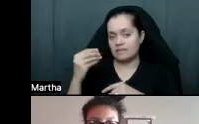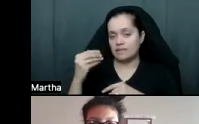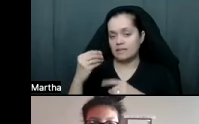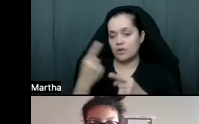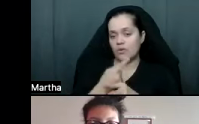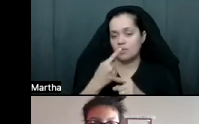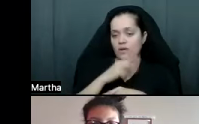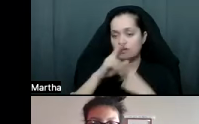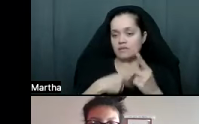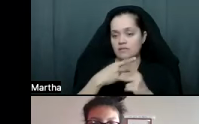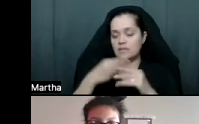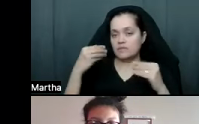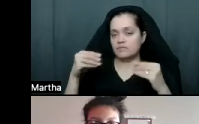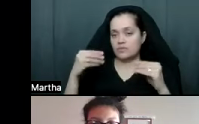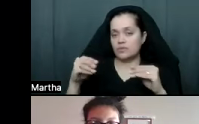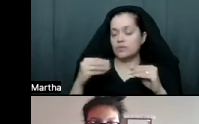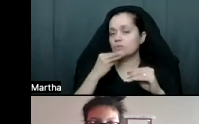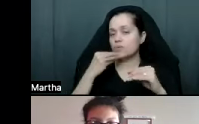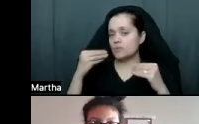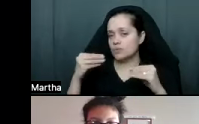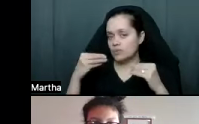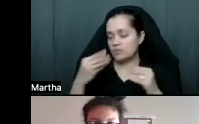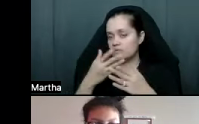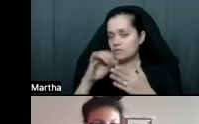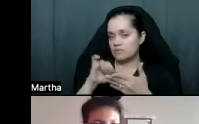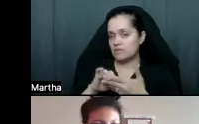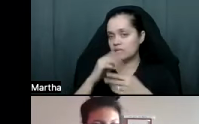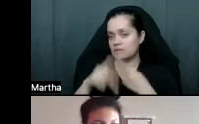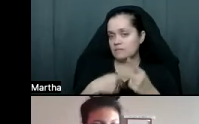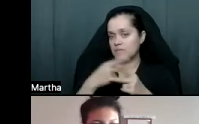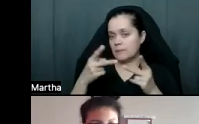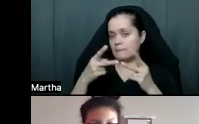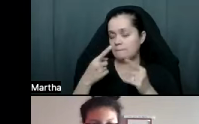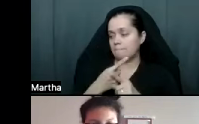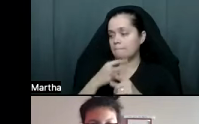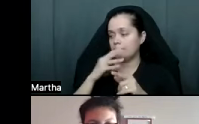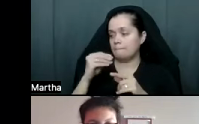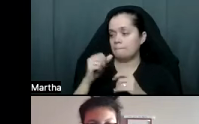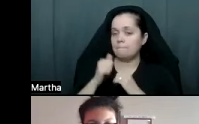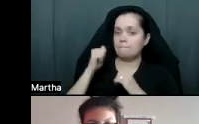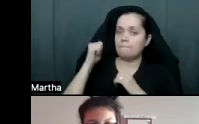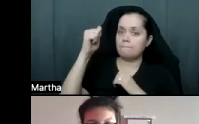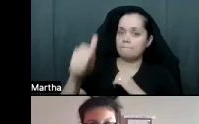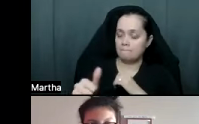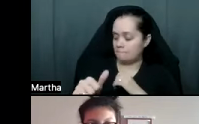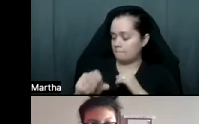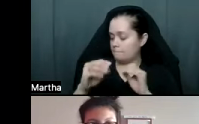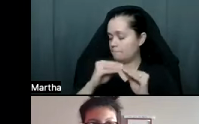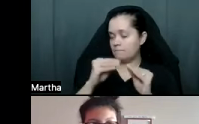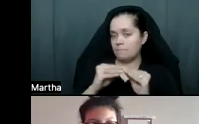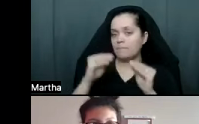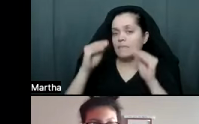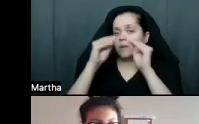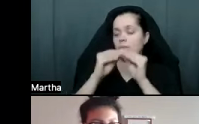and regular sorts of stores, grocery stores, and those kind of places. And if you move farther, you're likely to get more and